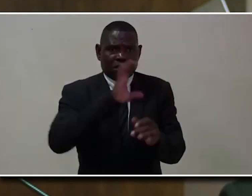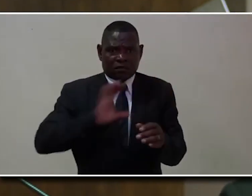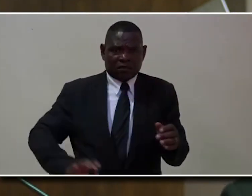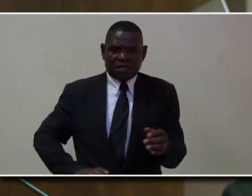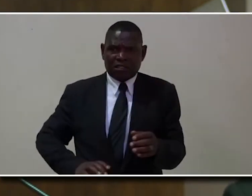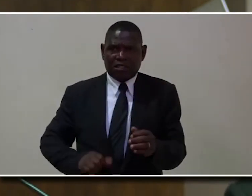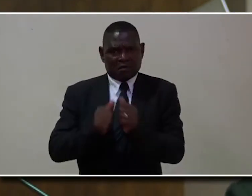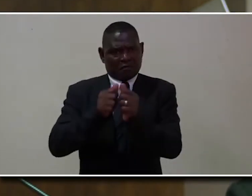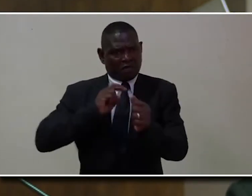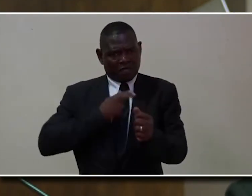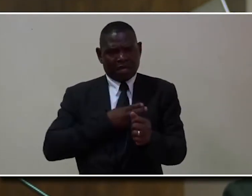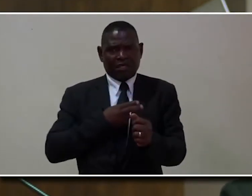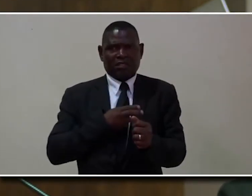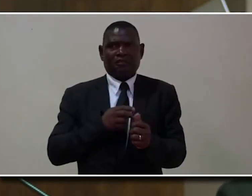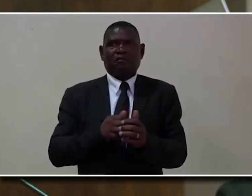And